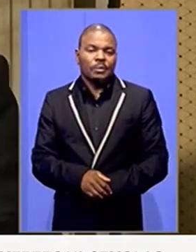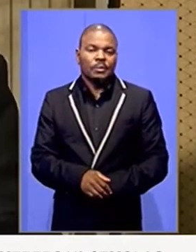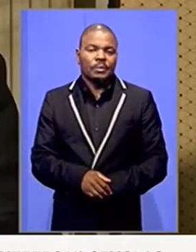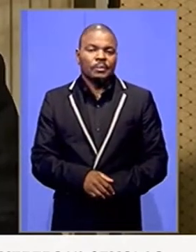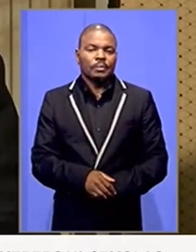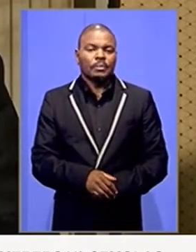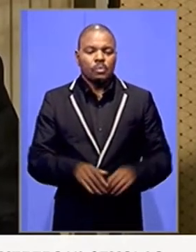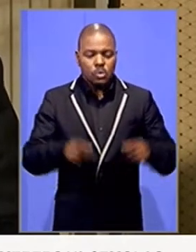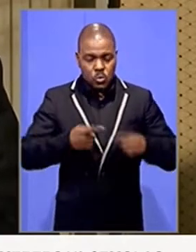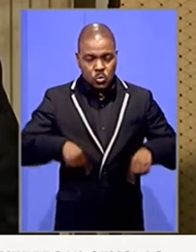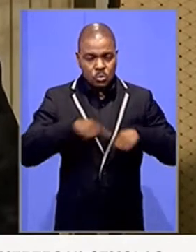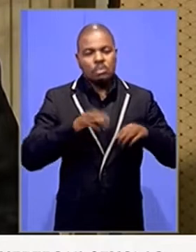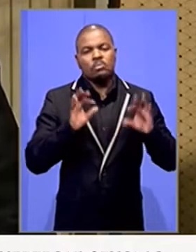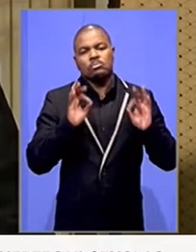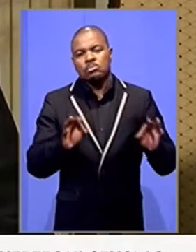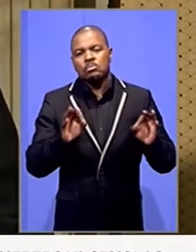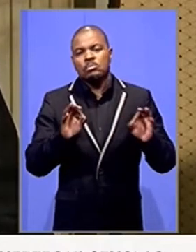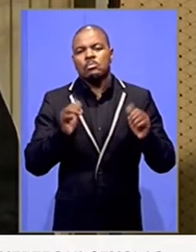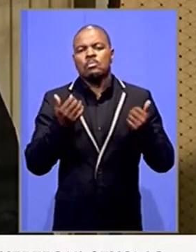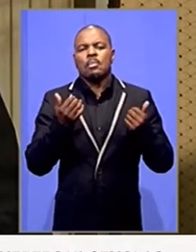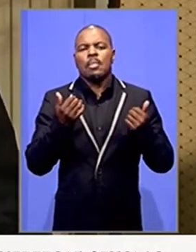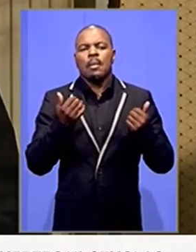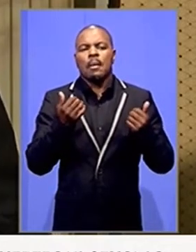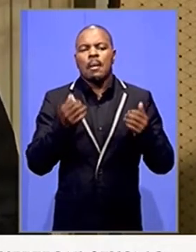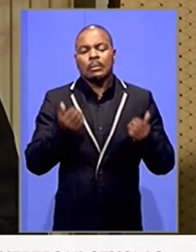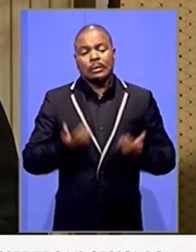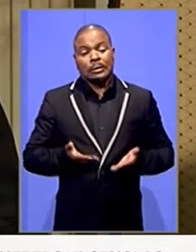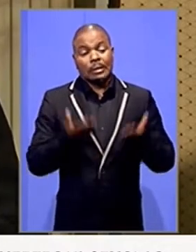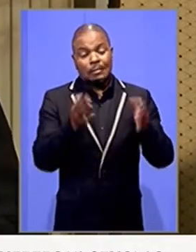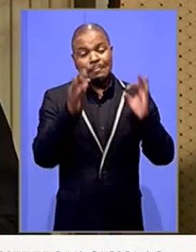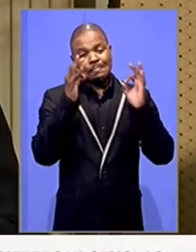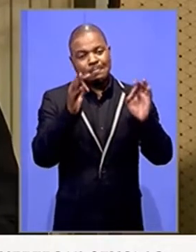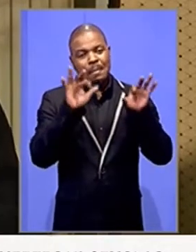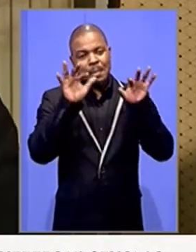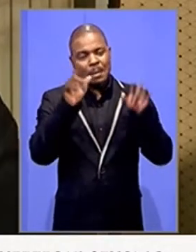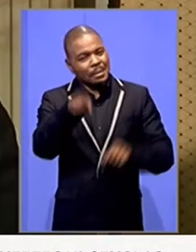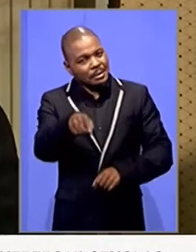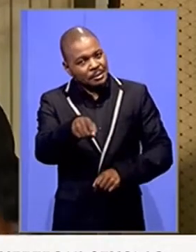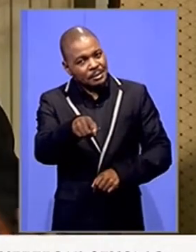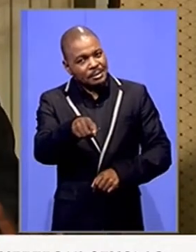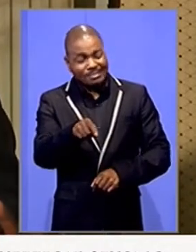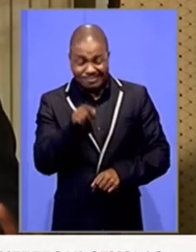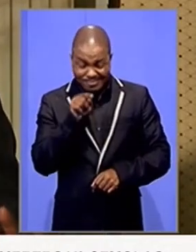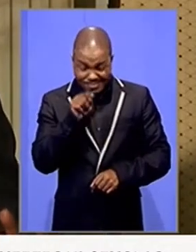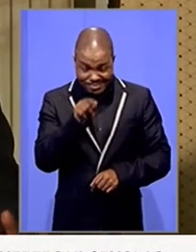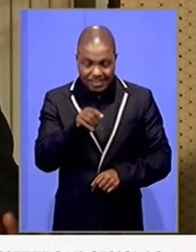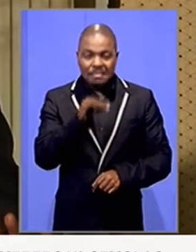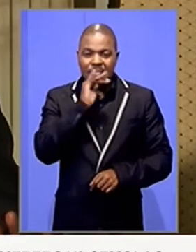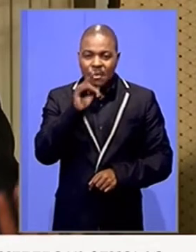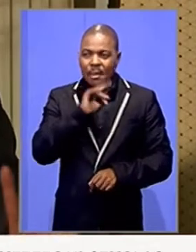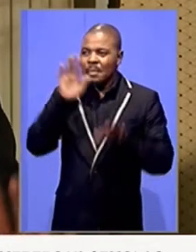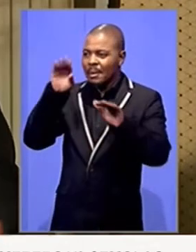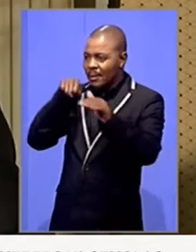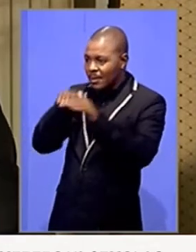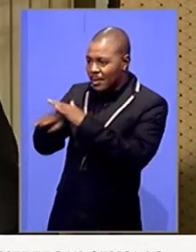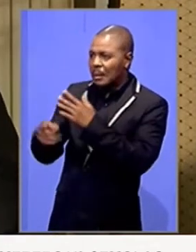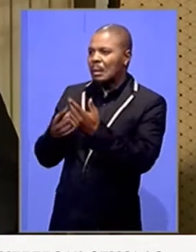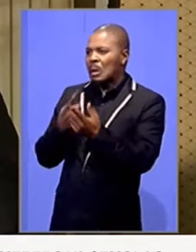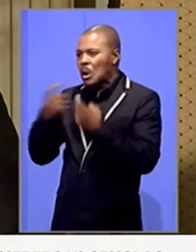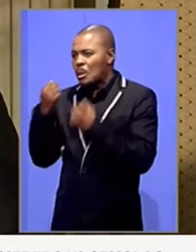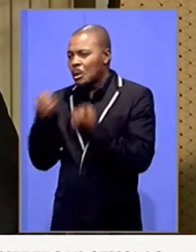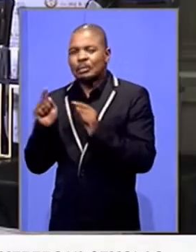provide and give proper service delivery to our people. That avoids people rushing